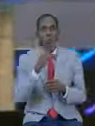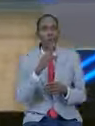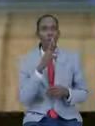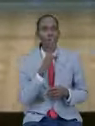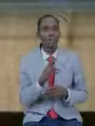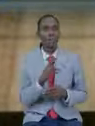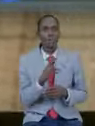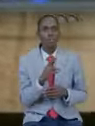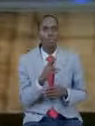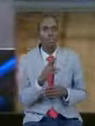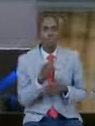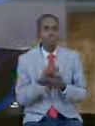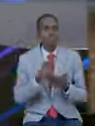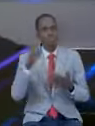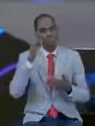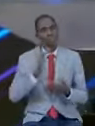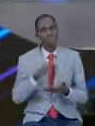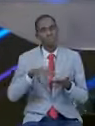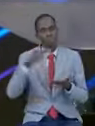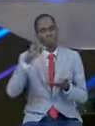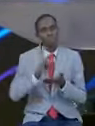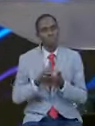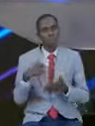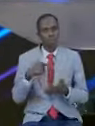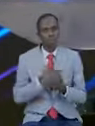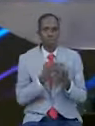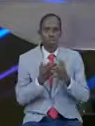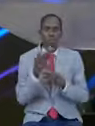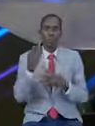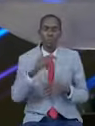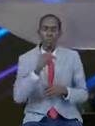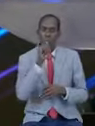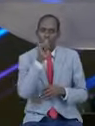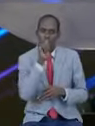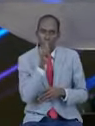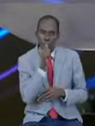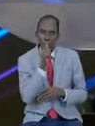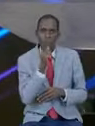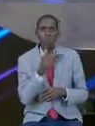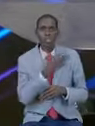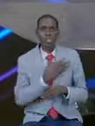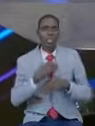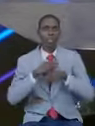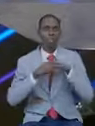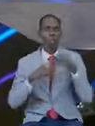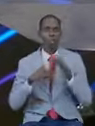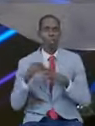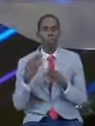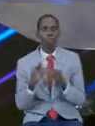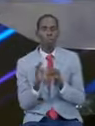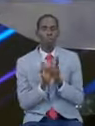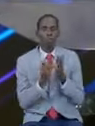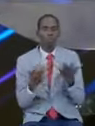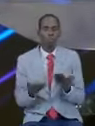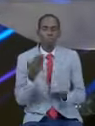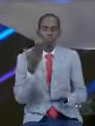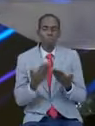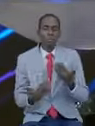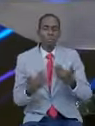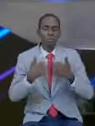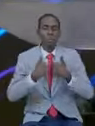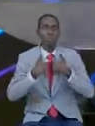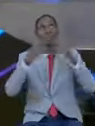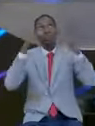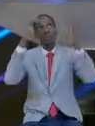through the patience and comfort of the scriptures, might have hope. Any